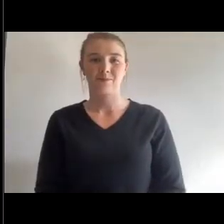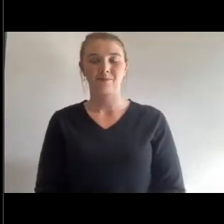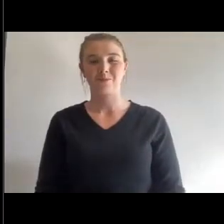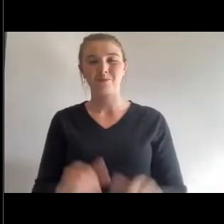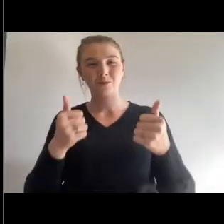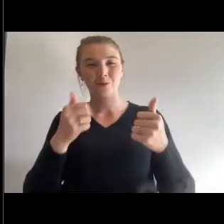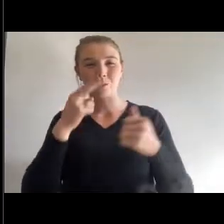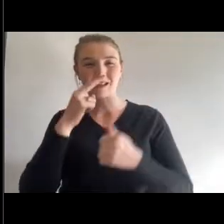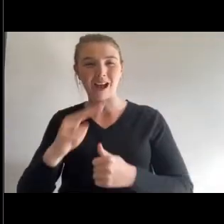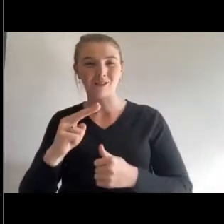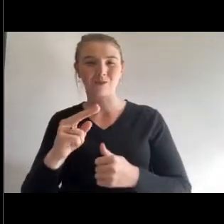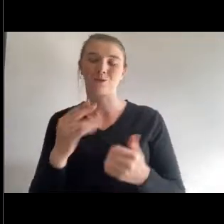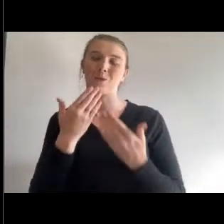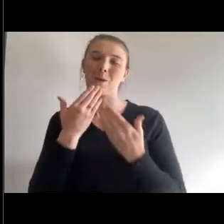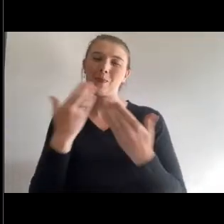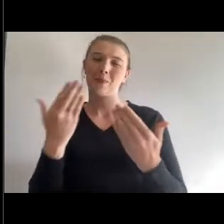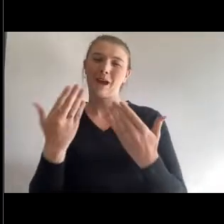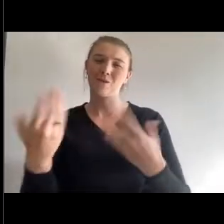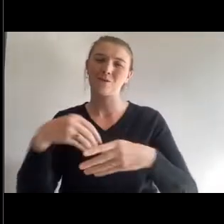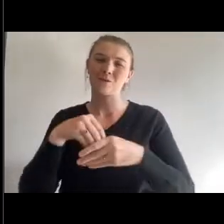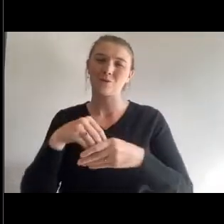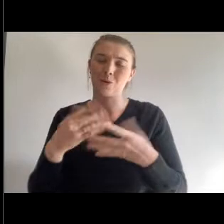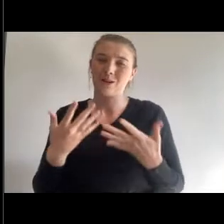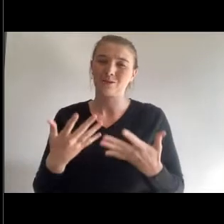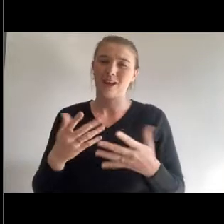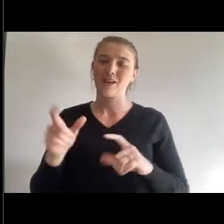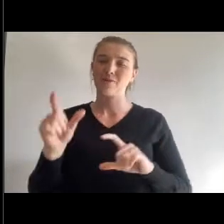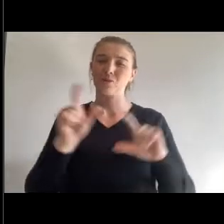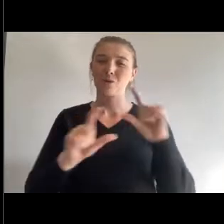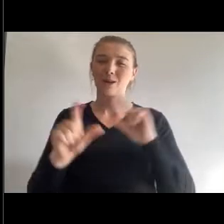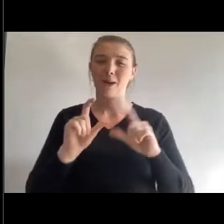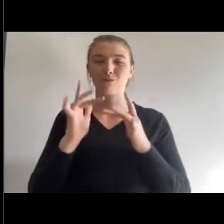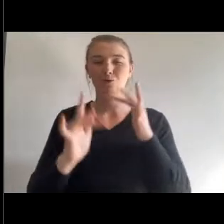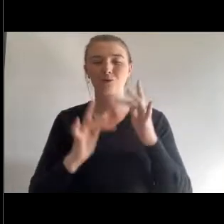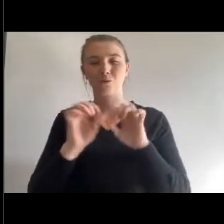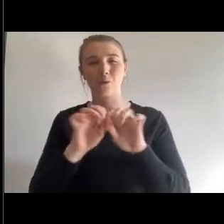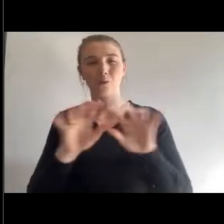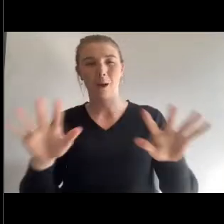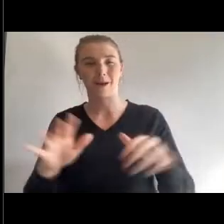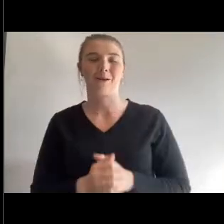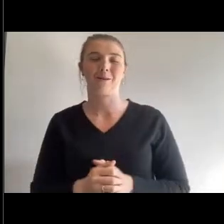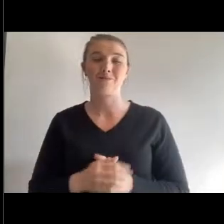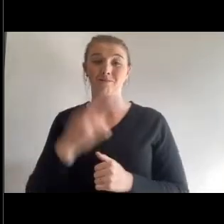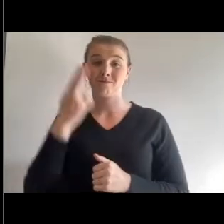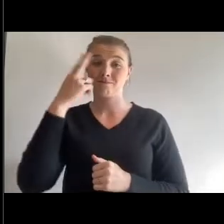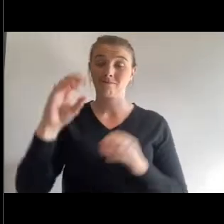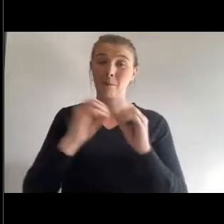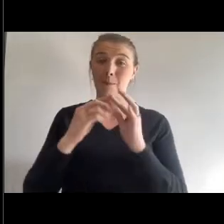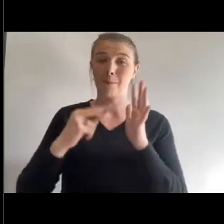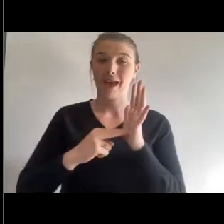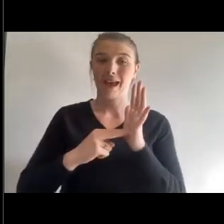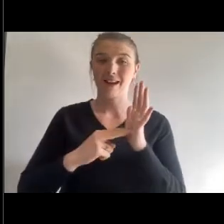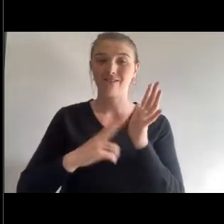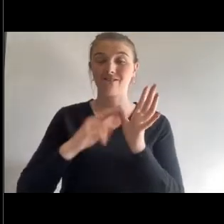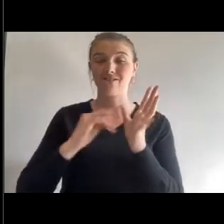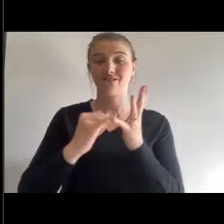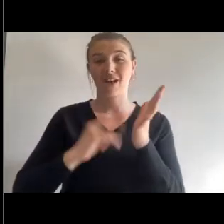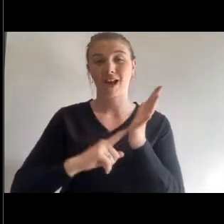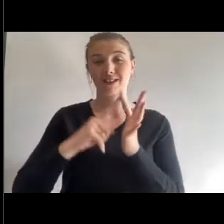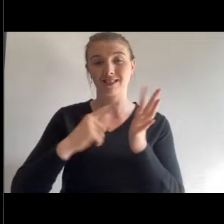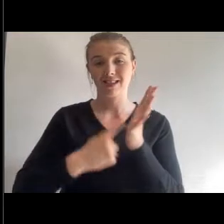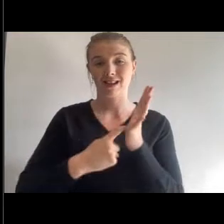Good afternoon, and thank you for joining us for this Chemistry World webinar. I'm Ben Valsler, Chemistry World's digital editor.